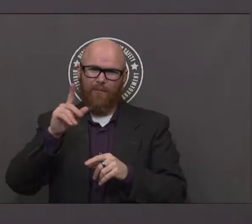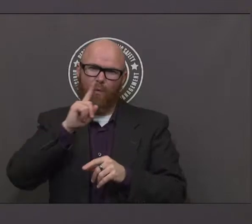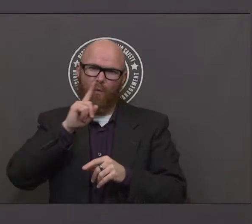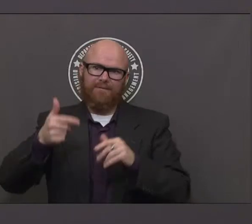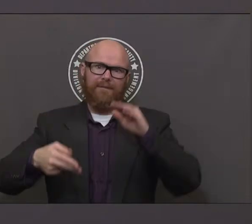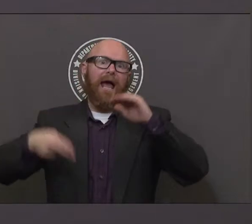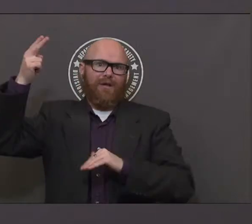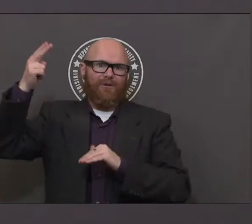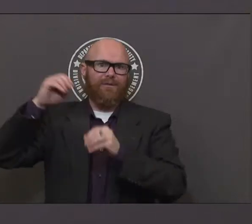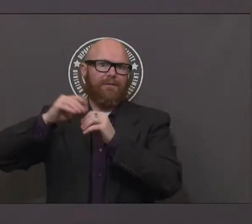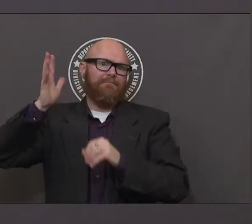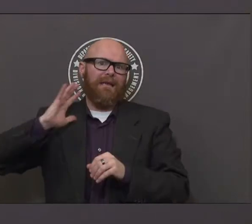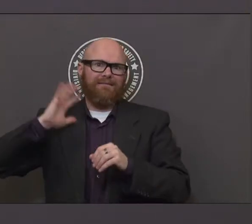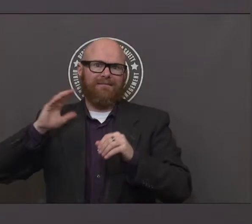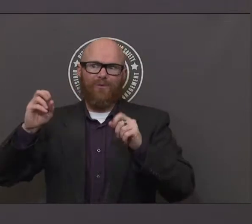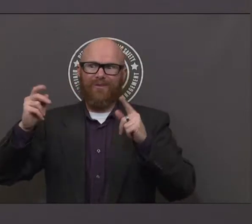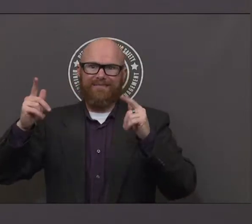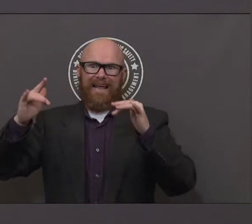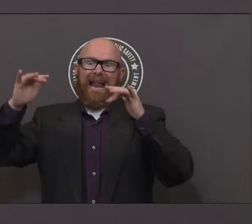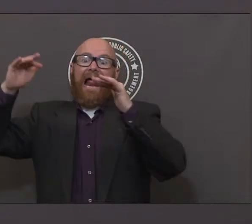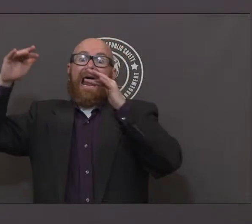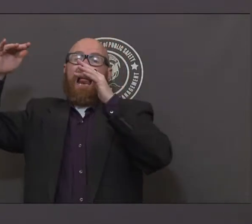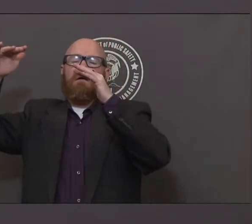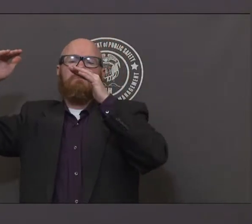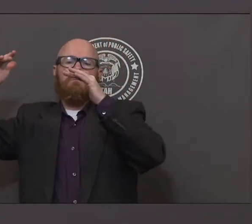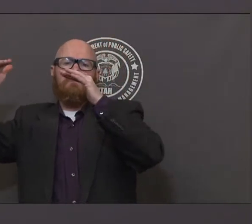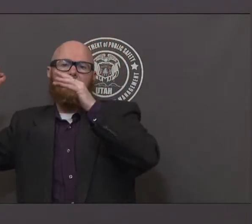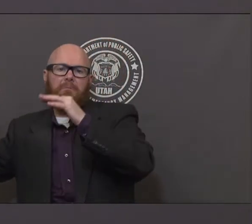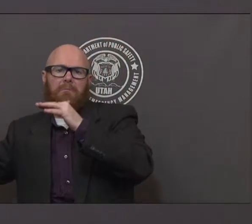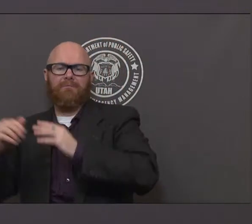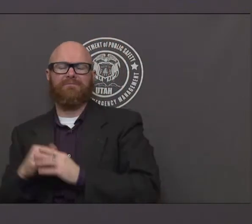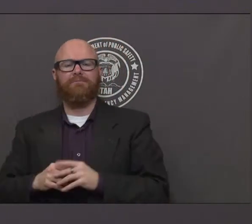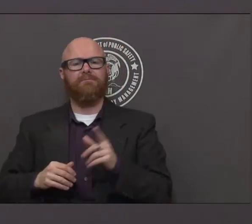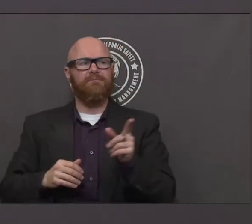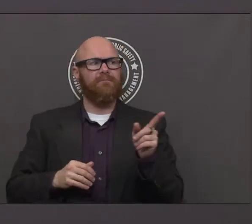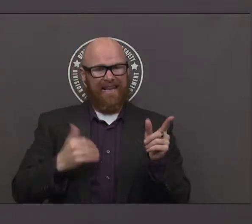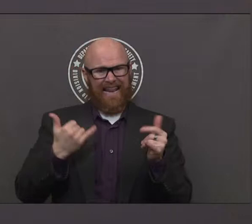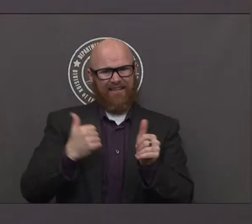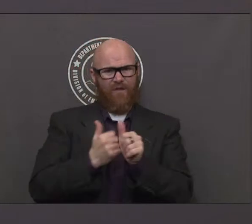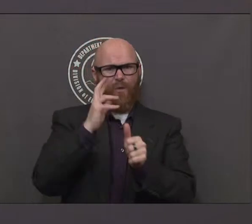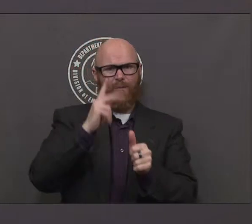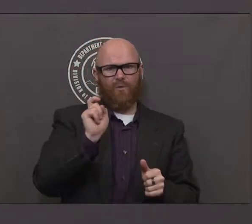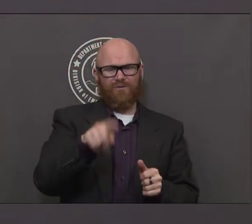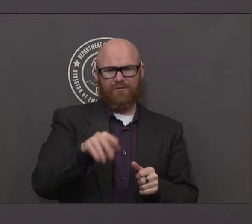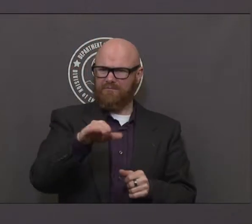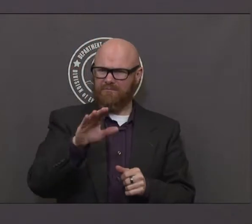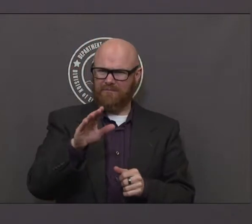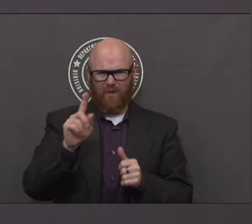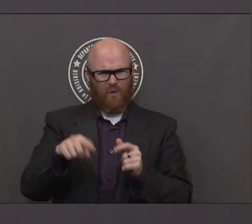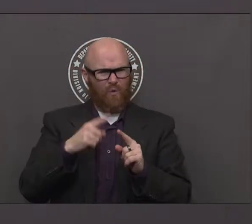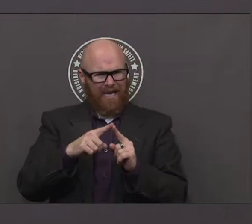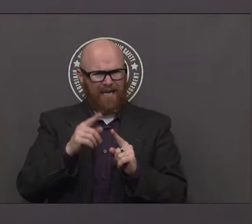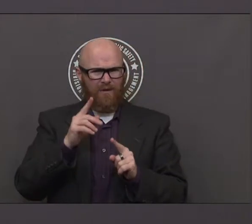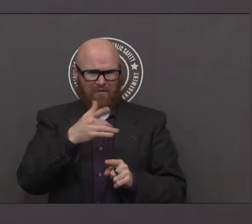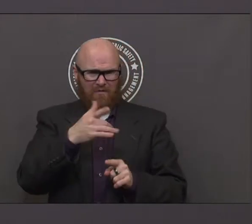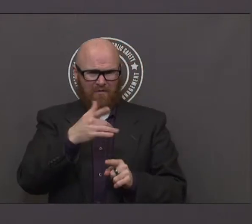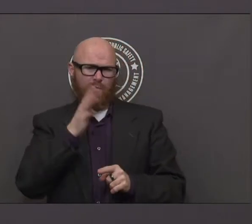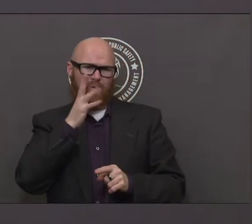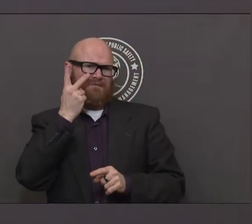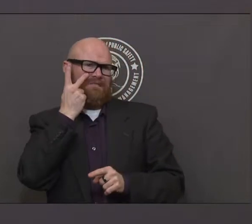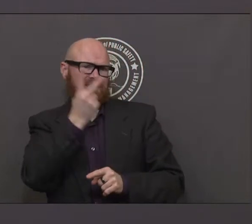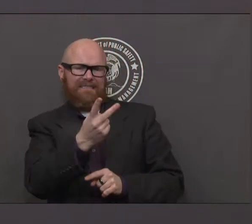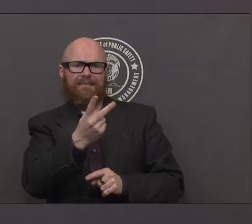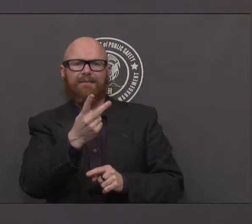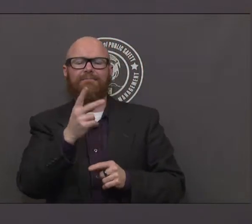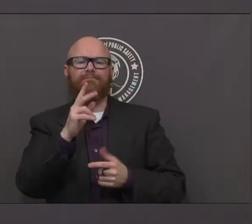in the past. Okay. Is there any indication of when we might start seeing the effect of the vaccines on these case